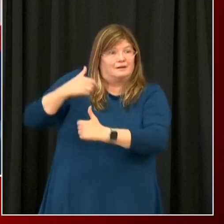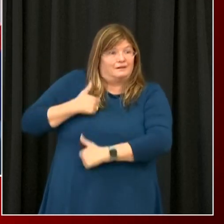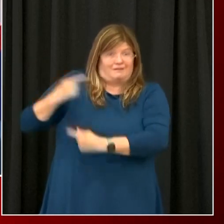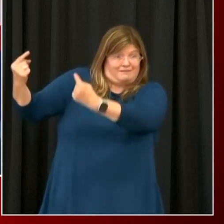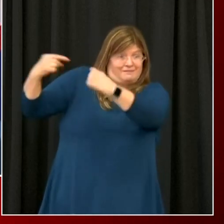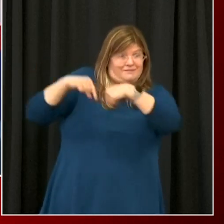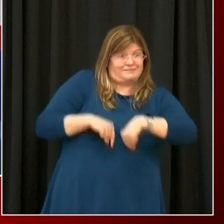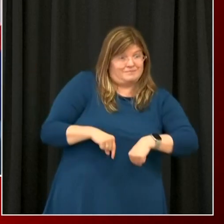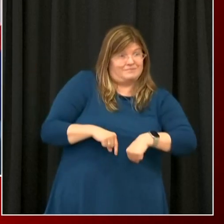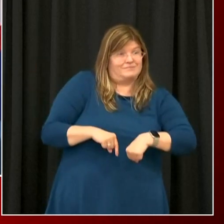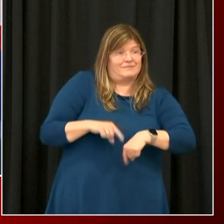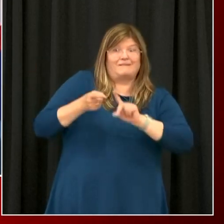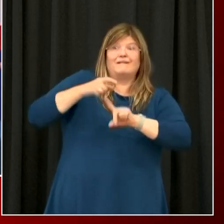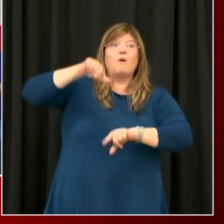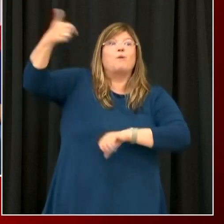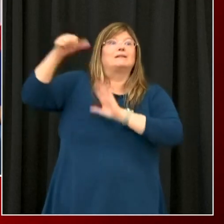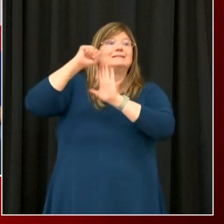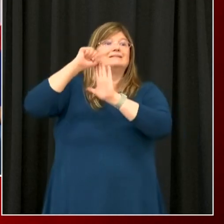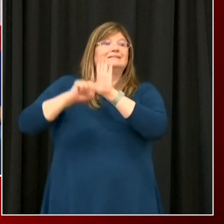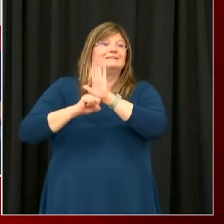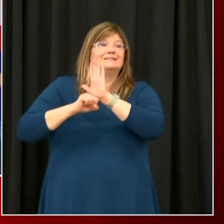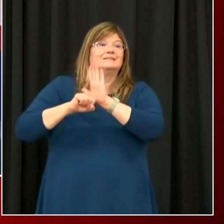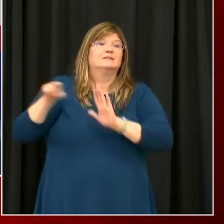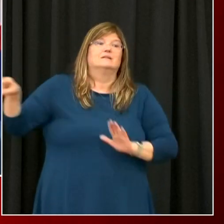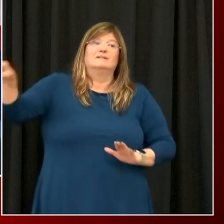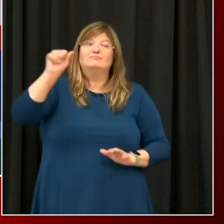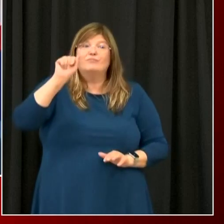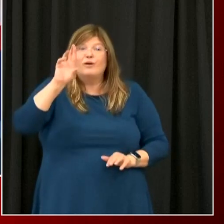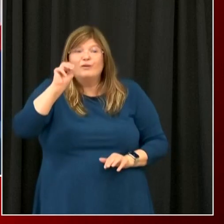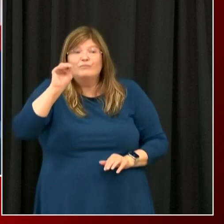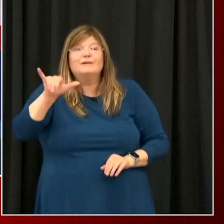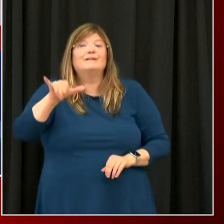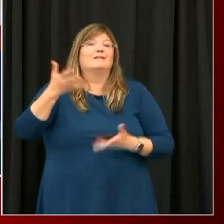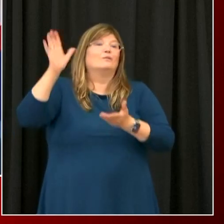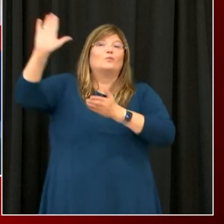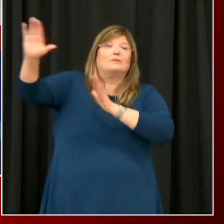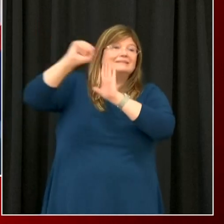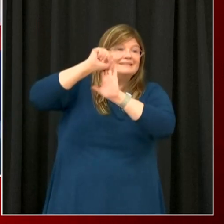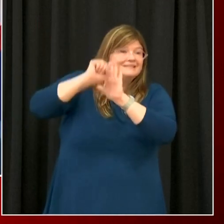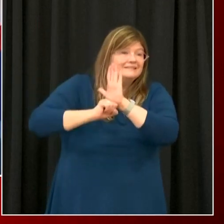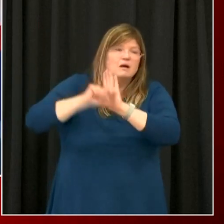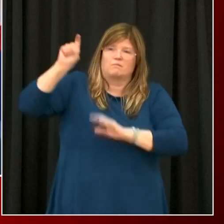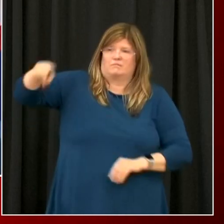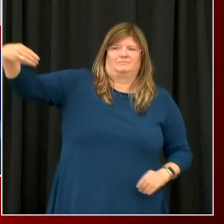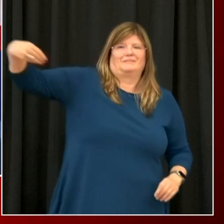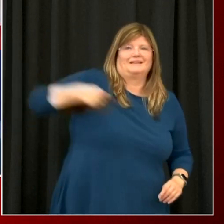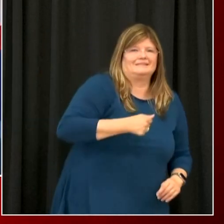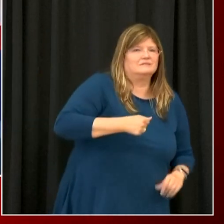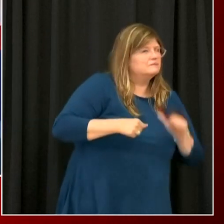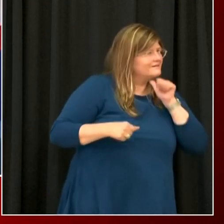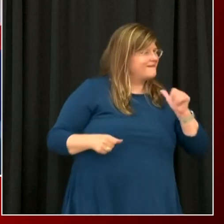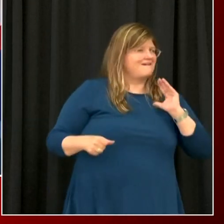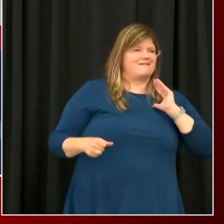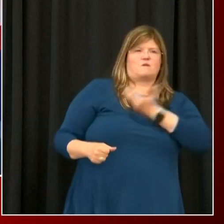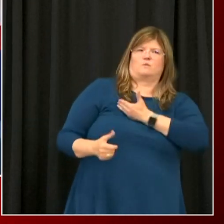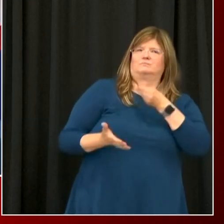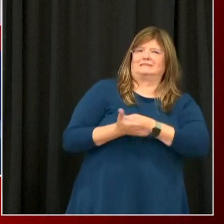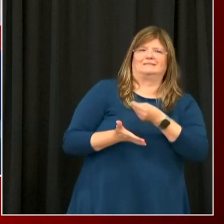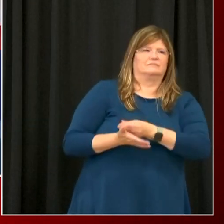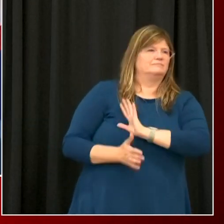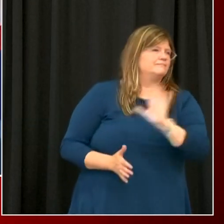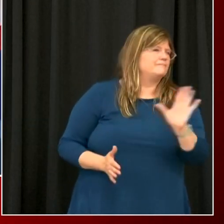either by the Army or their home states, not by DC residents. You may also know that this morning or late